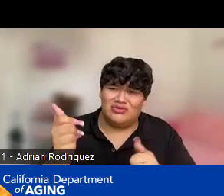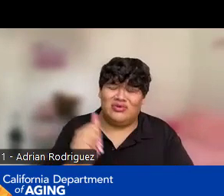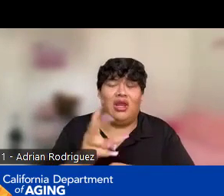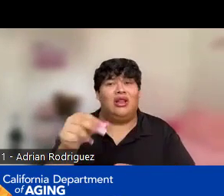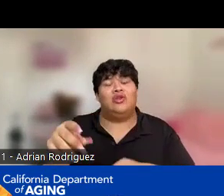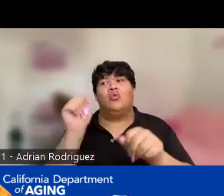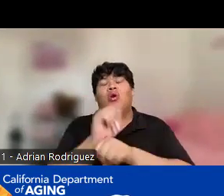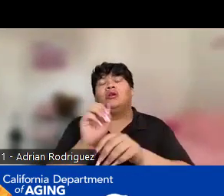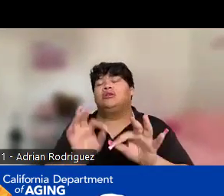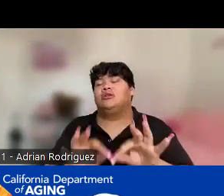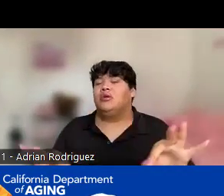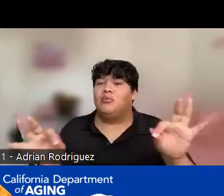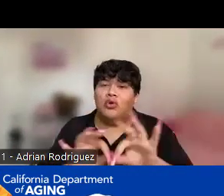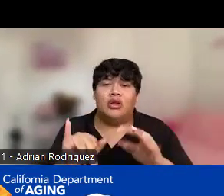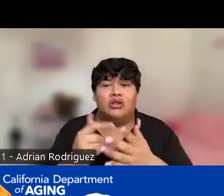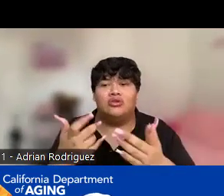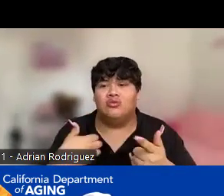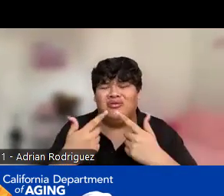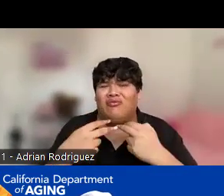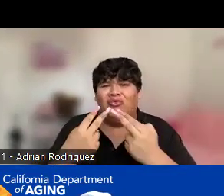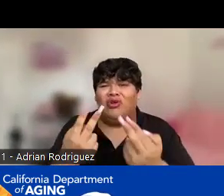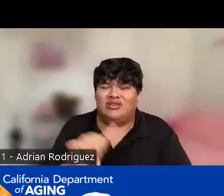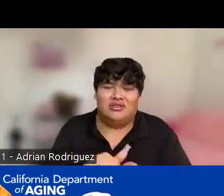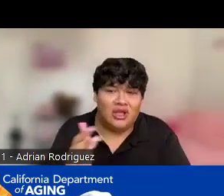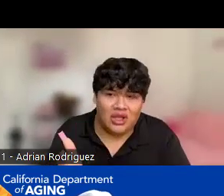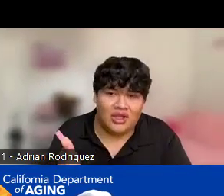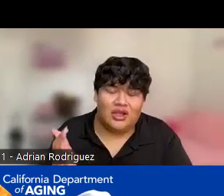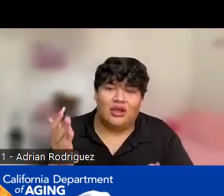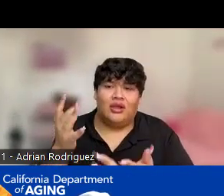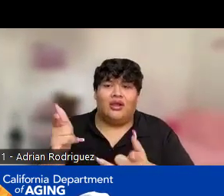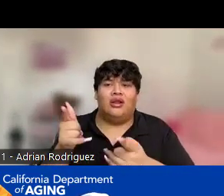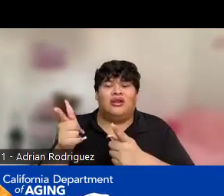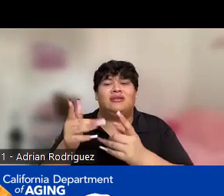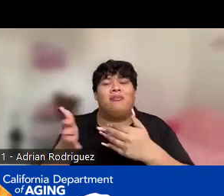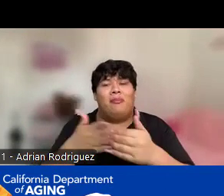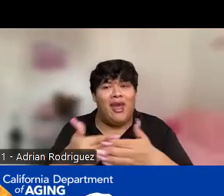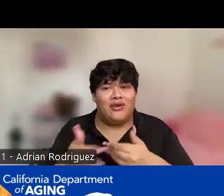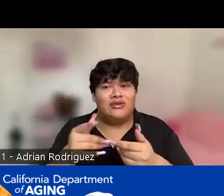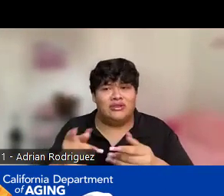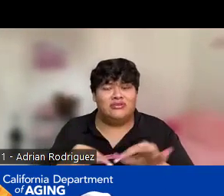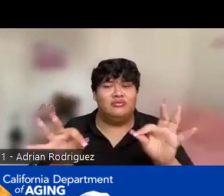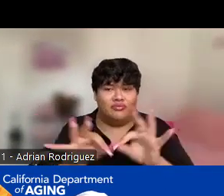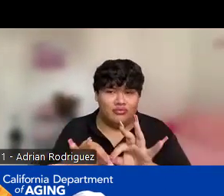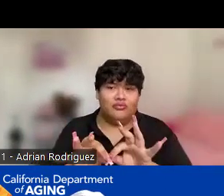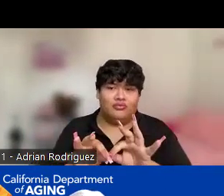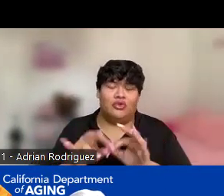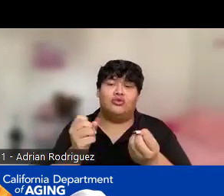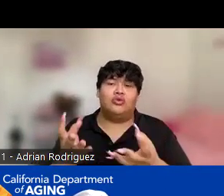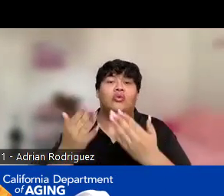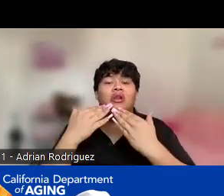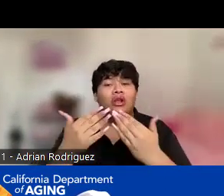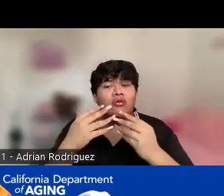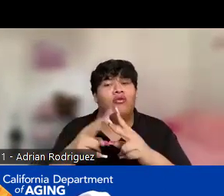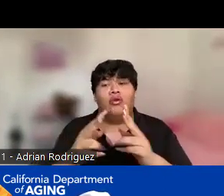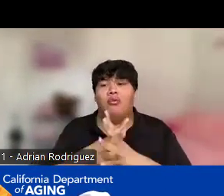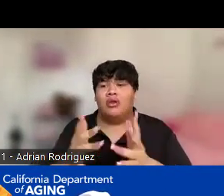important. And I just wanted to voice that because it matters. So thank you for everybody